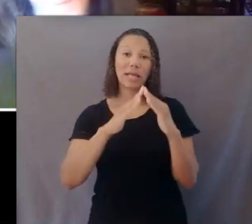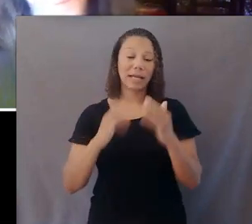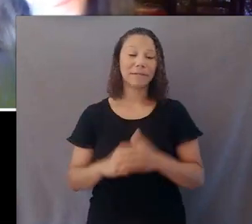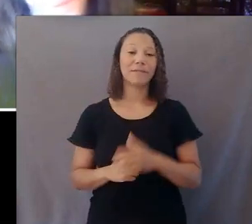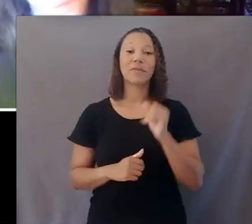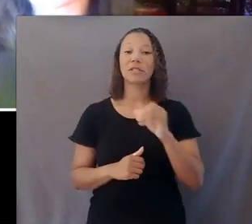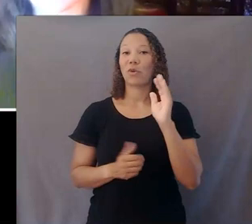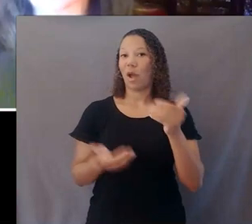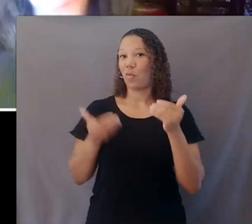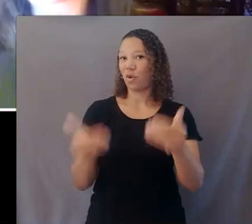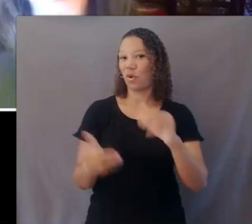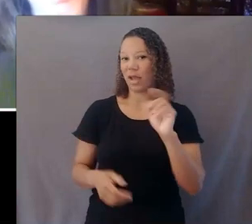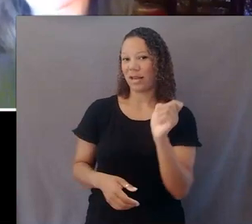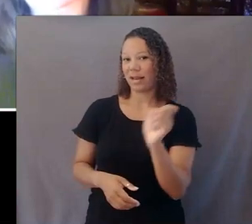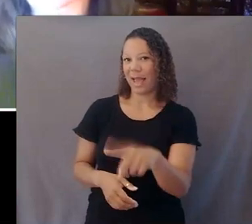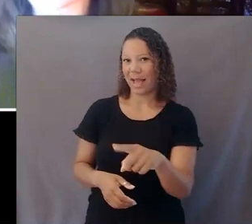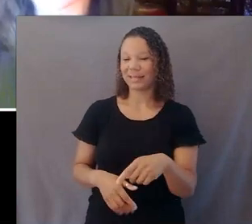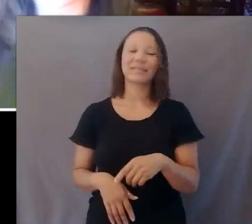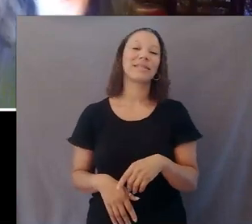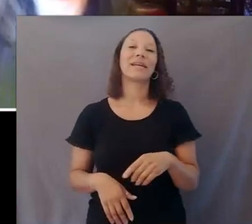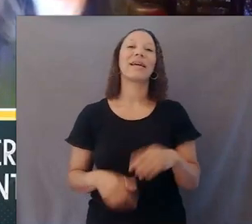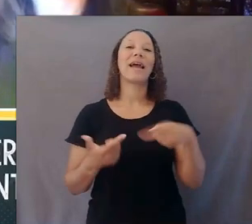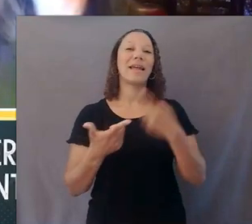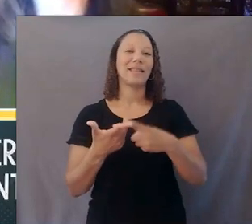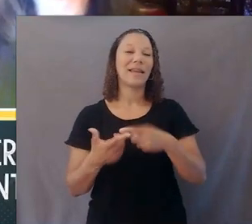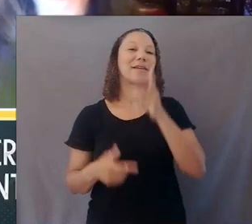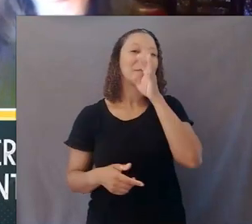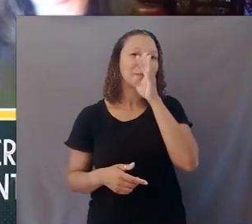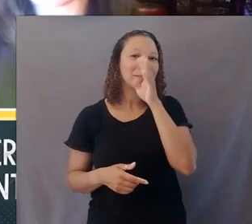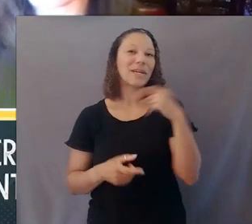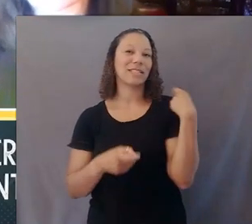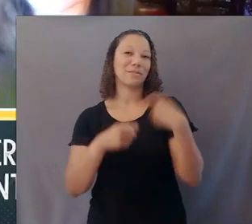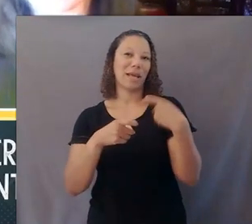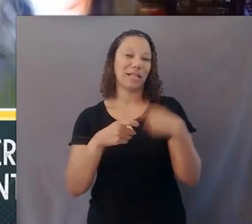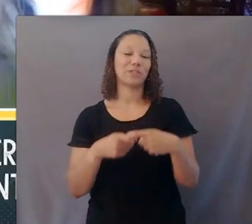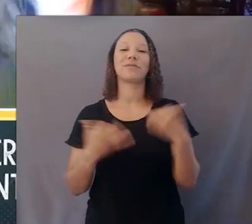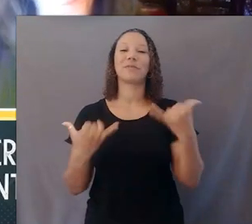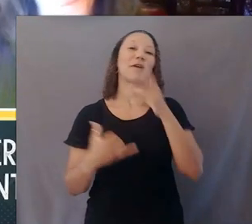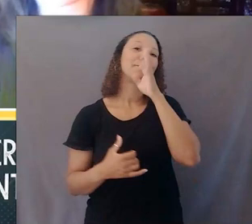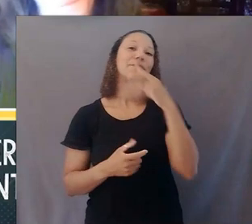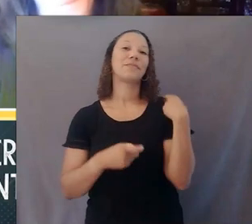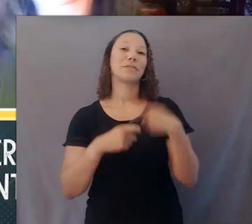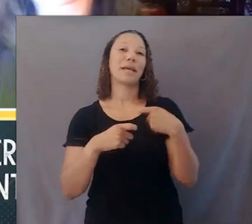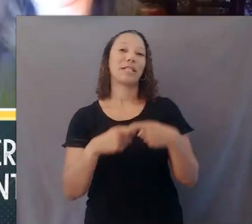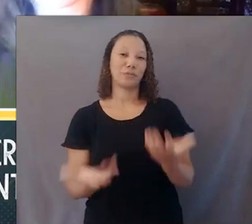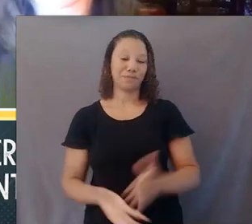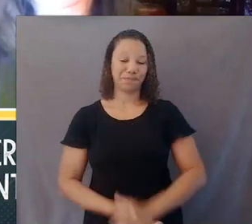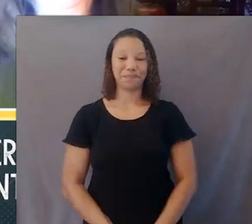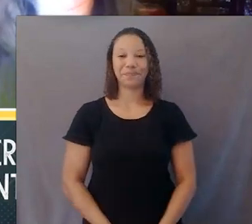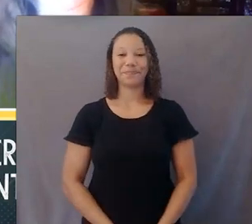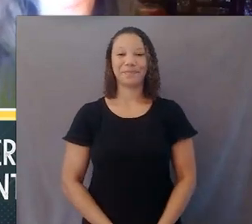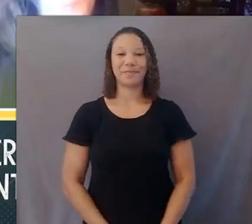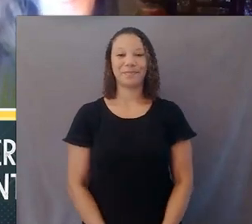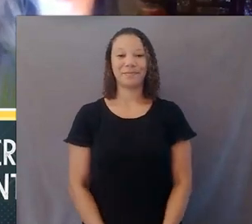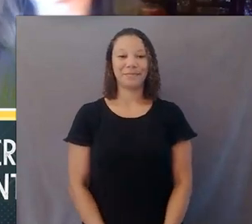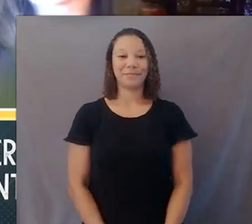ahead and ask the question in Spanish so we can get the answer as well. Entonces, la última pregunta para nosotros